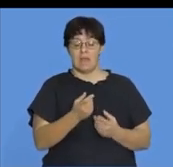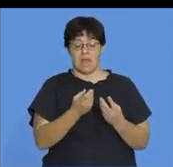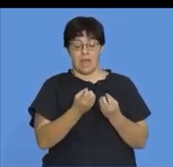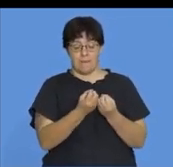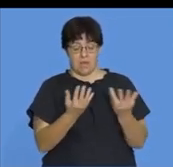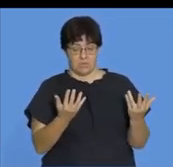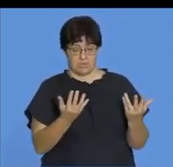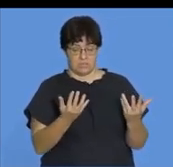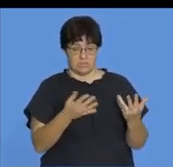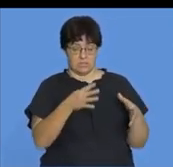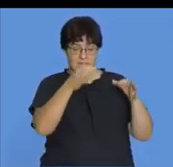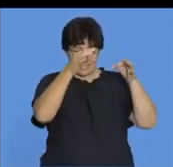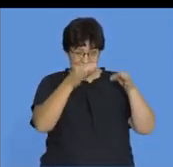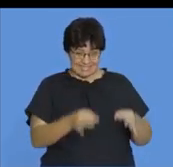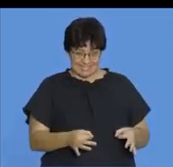determines